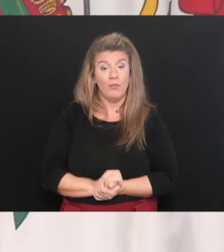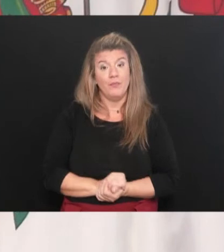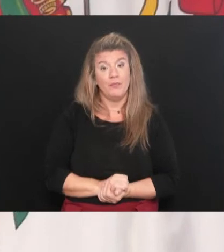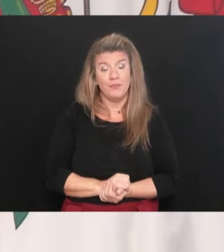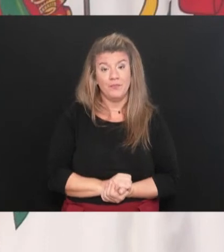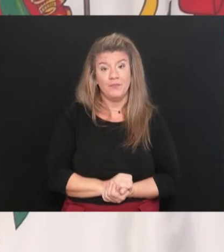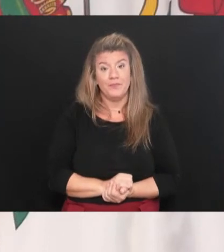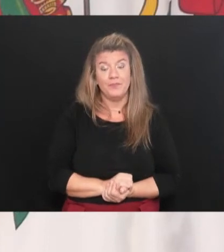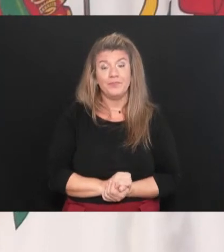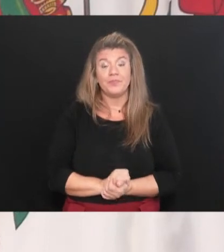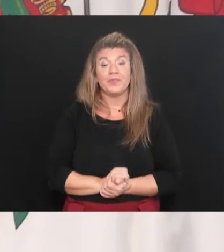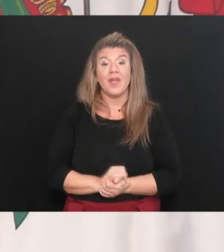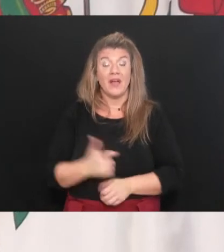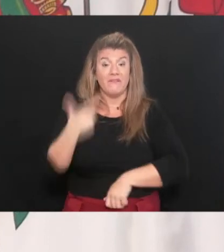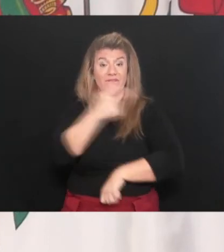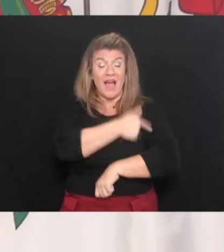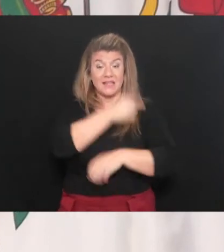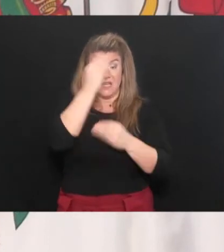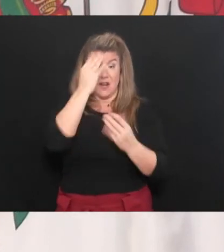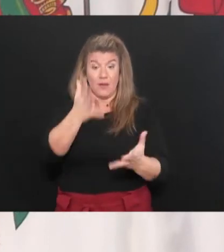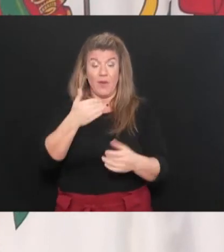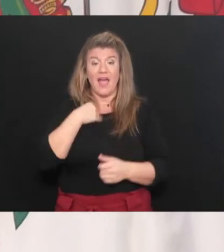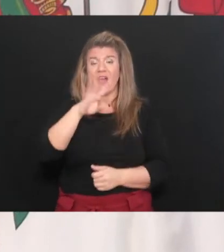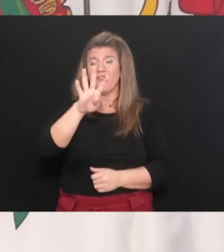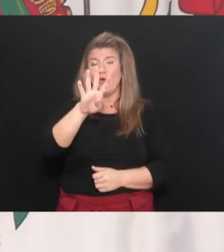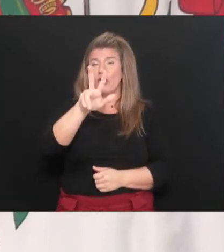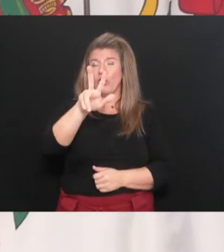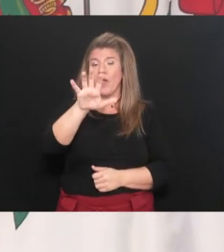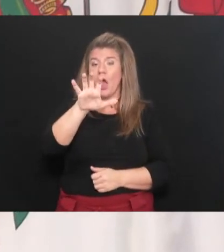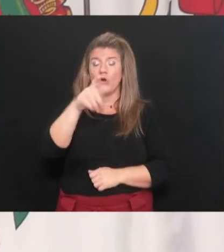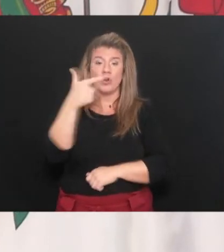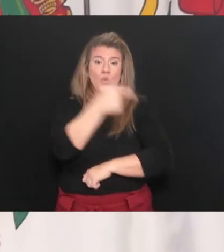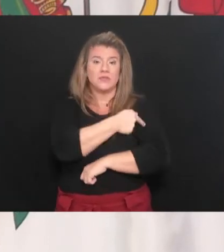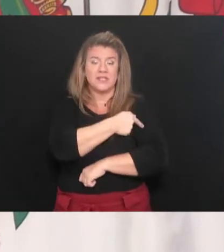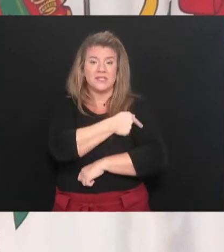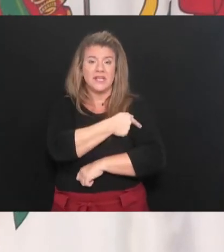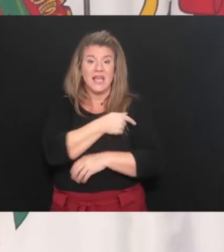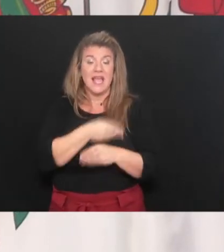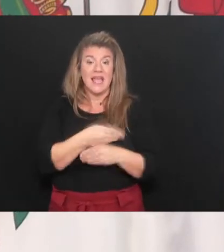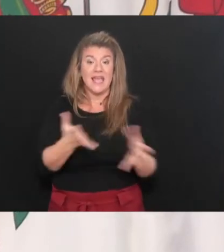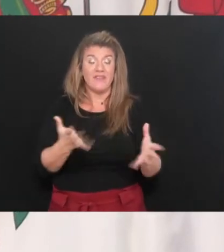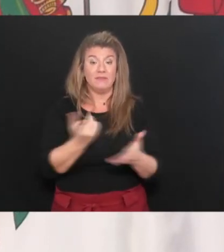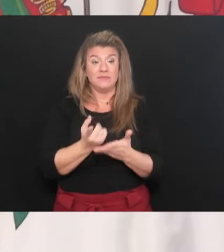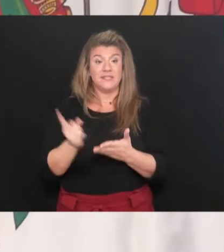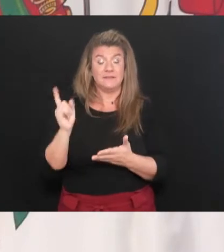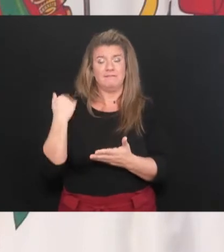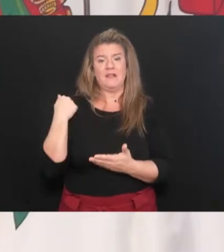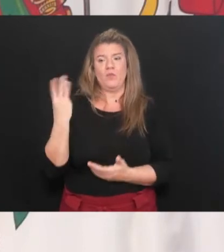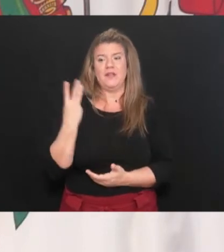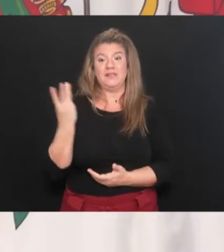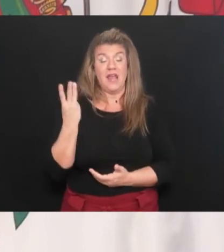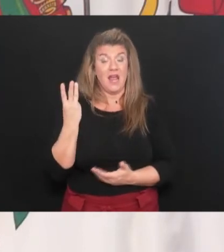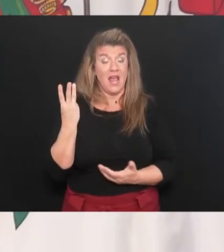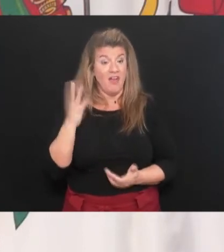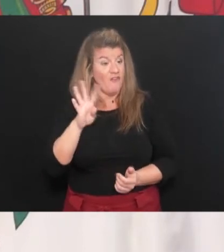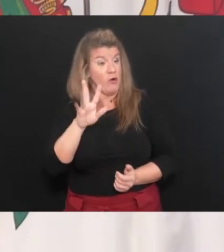As far as vaccine updates, we had 4,300 doses that were given since Wednesday. It sounds